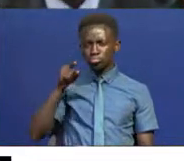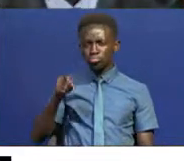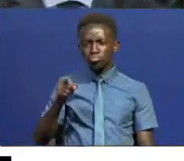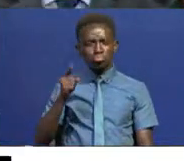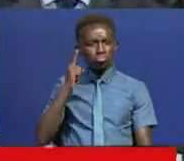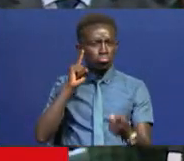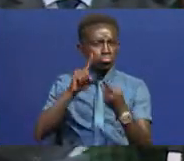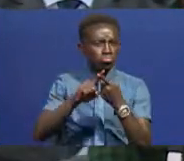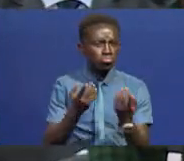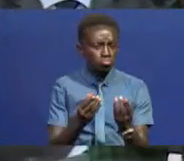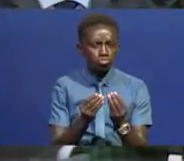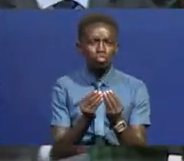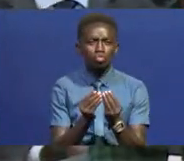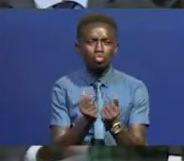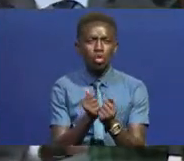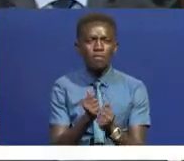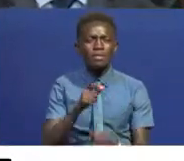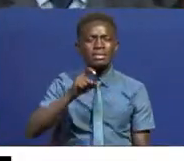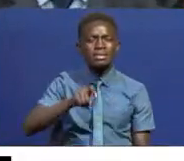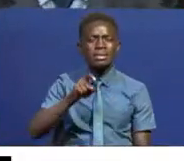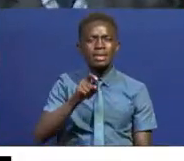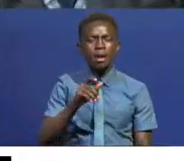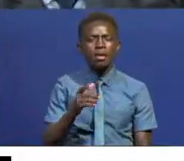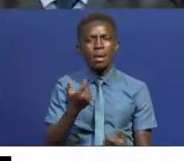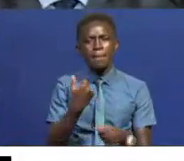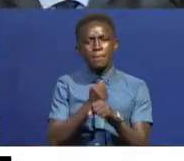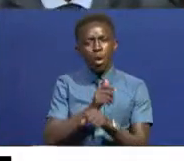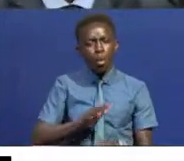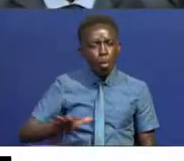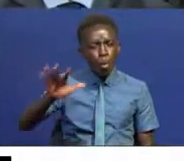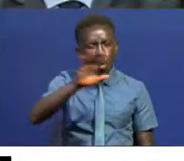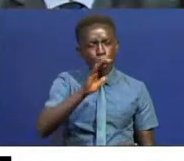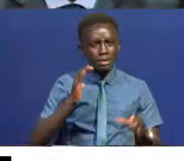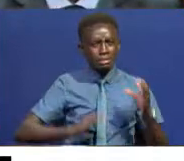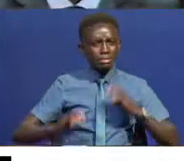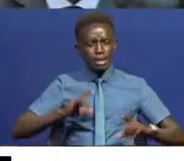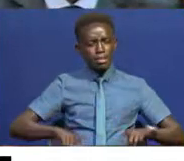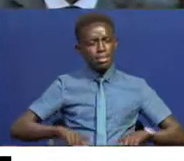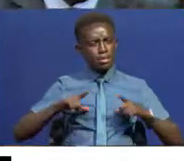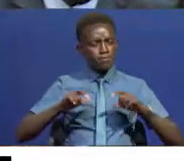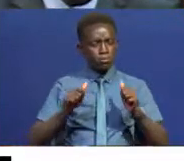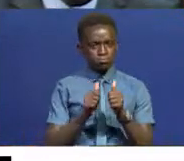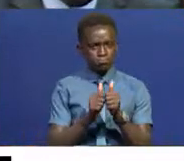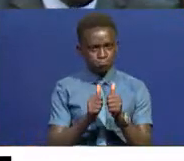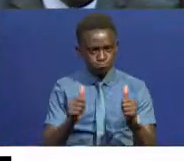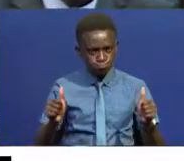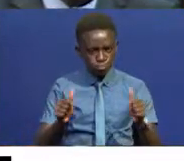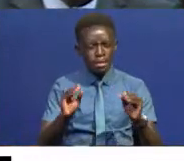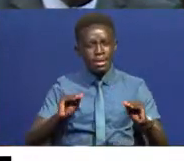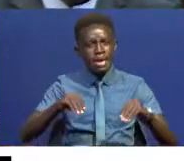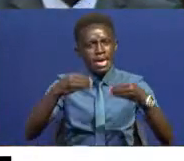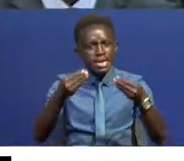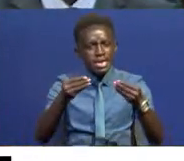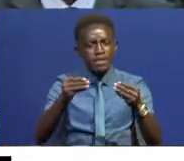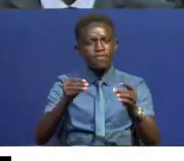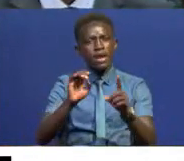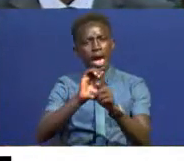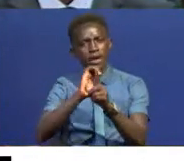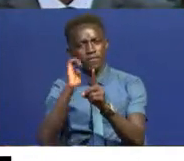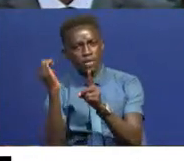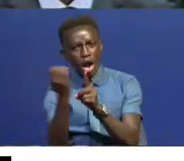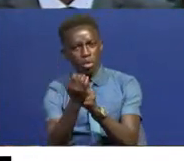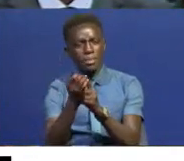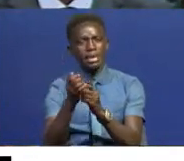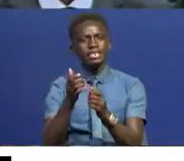of all citizens by providing essential services and cultivating an environment that fosters